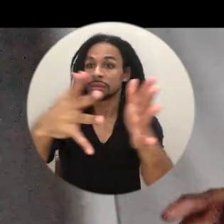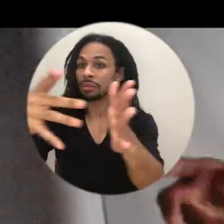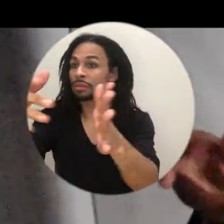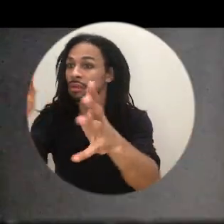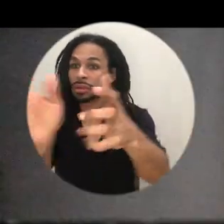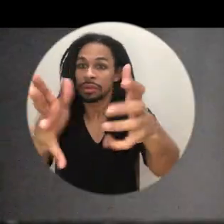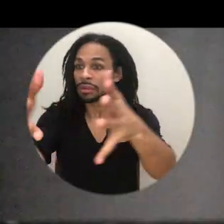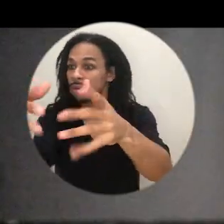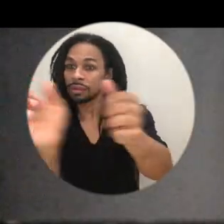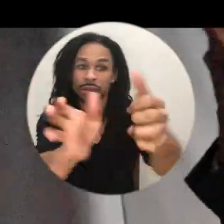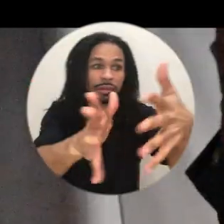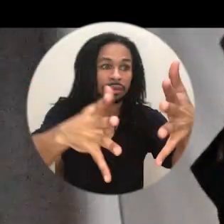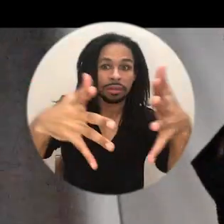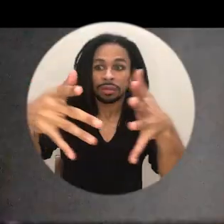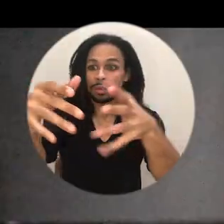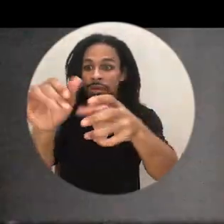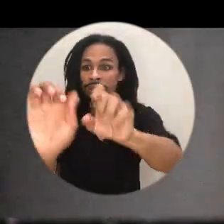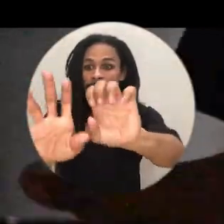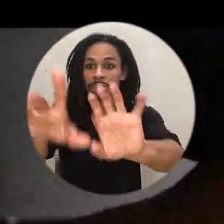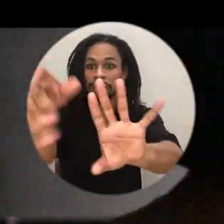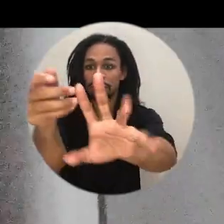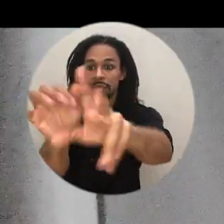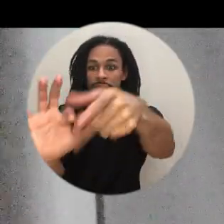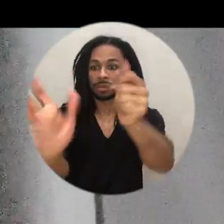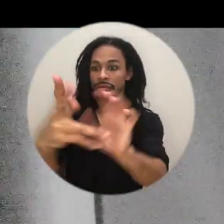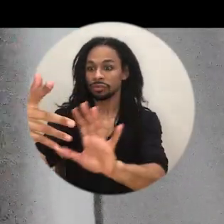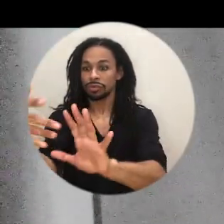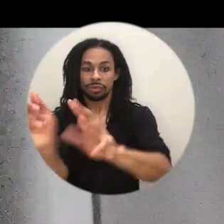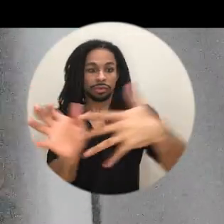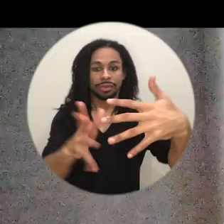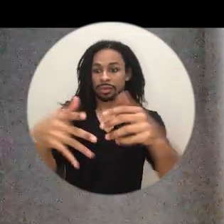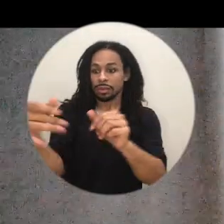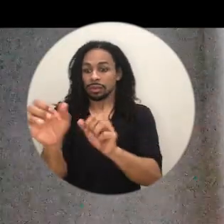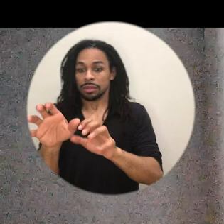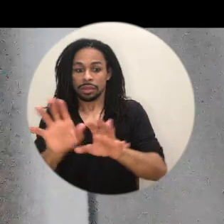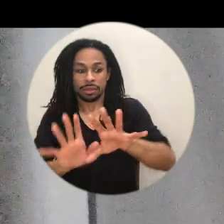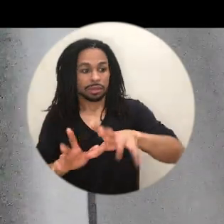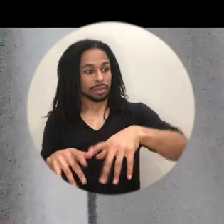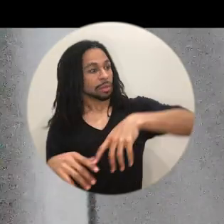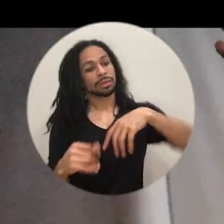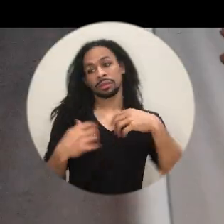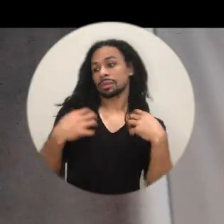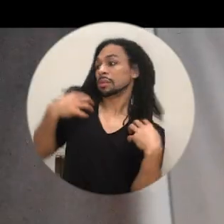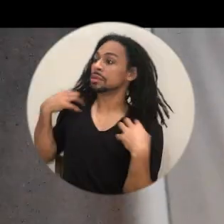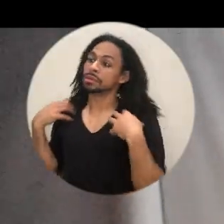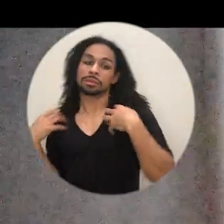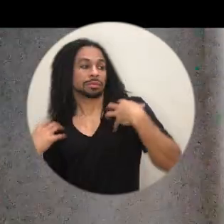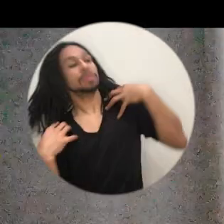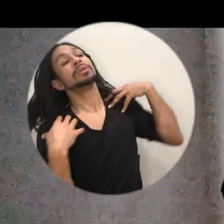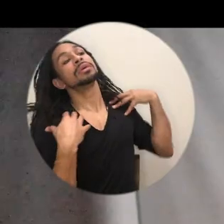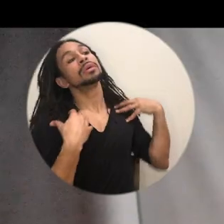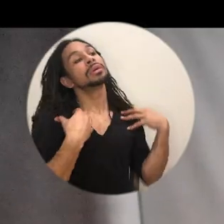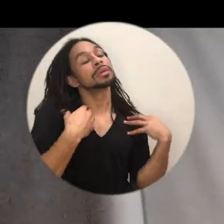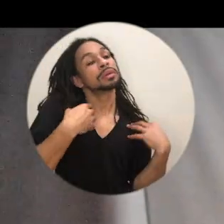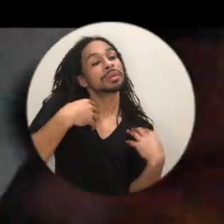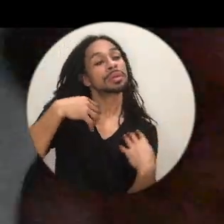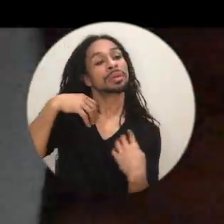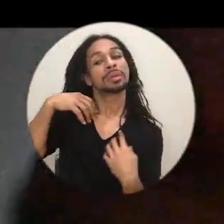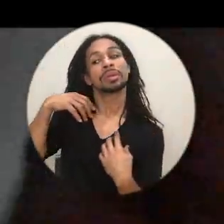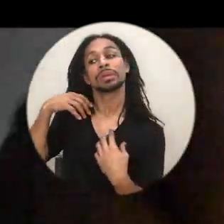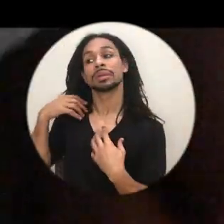tree going through the seasons, growing doubt like leaves, bending in the wind, blooming, weathering, shivering.